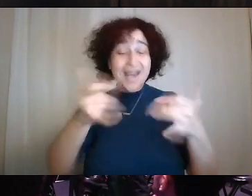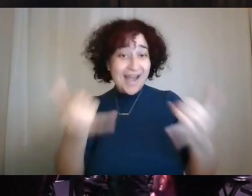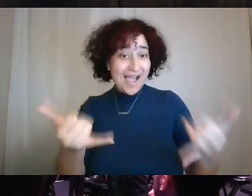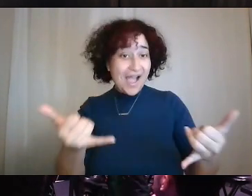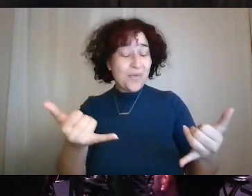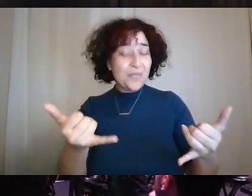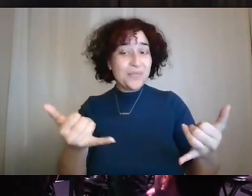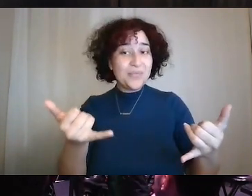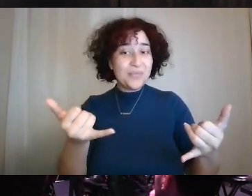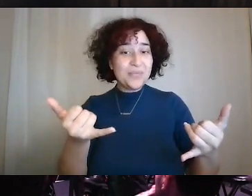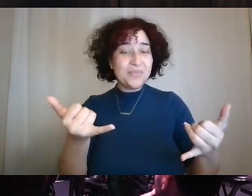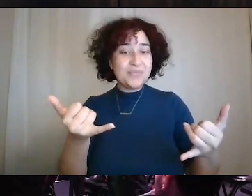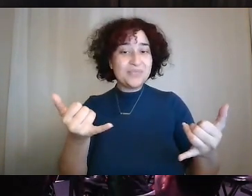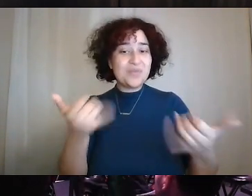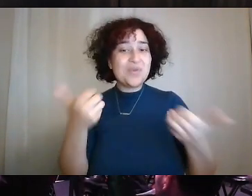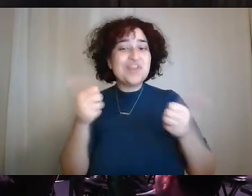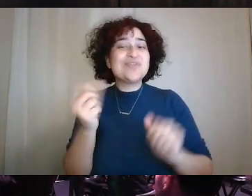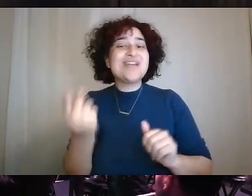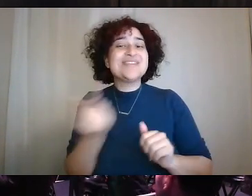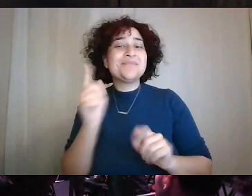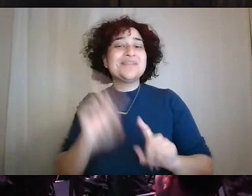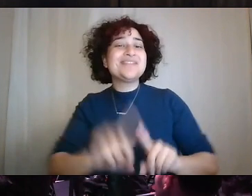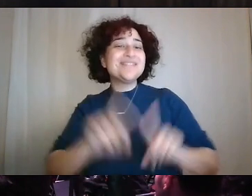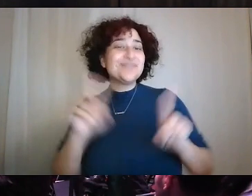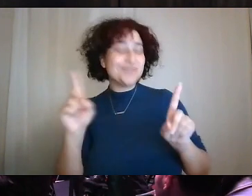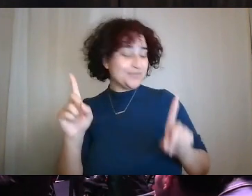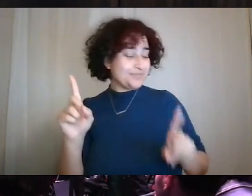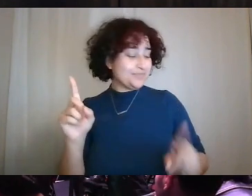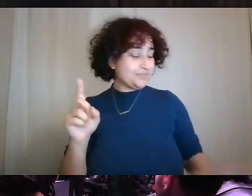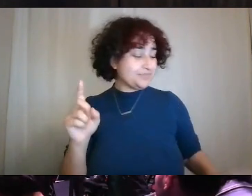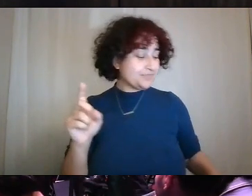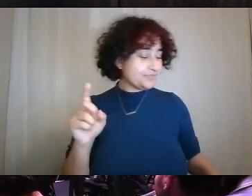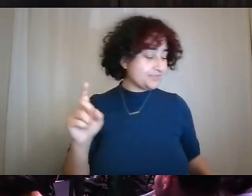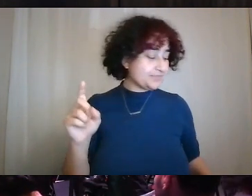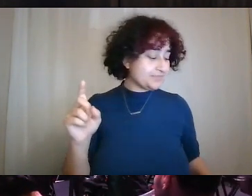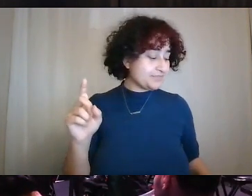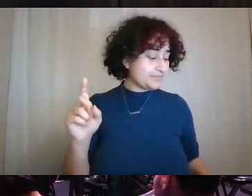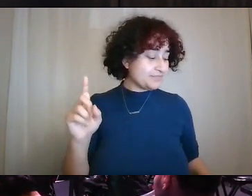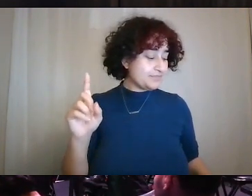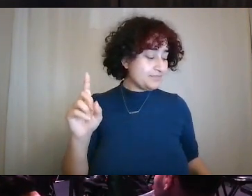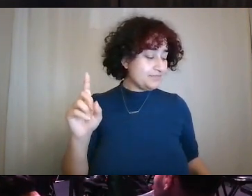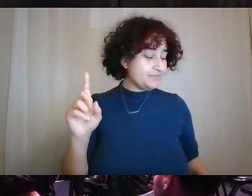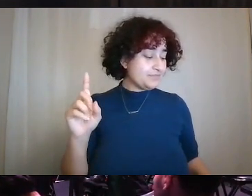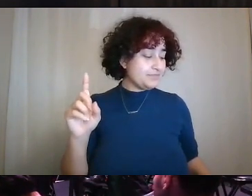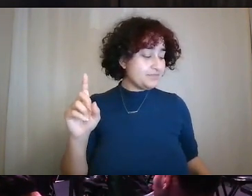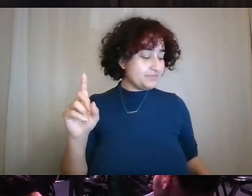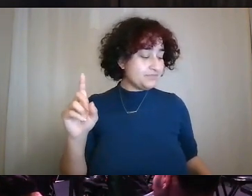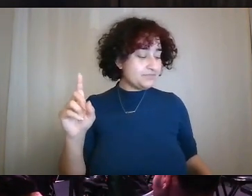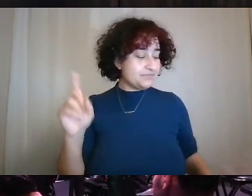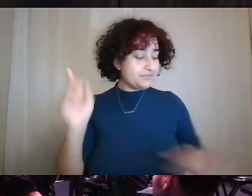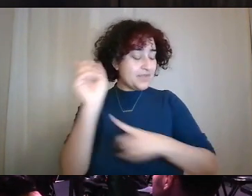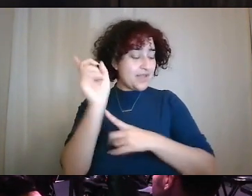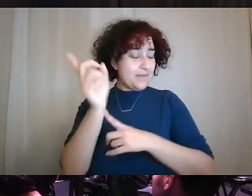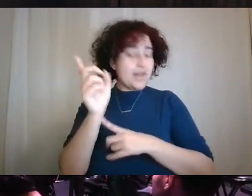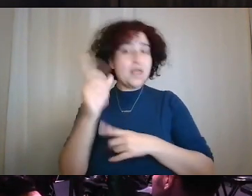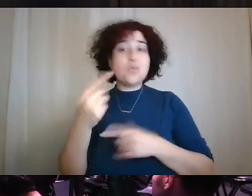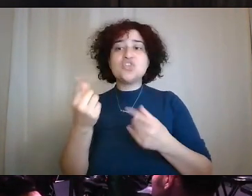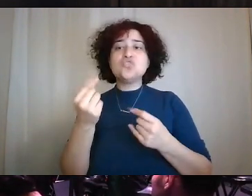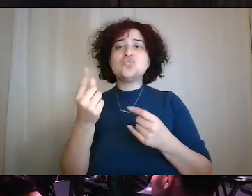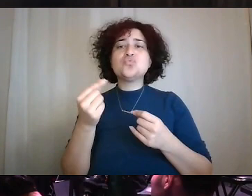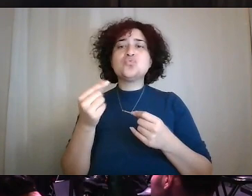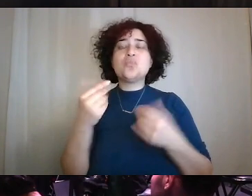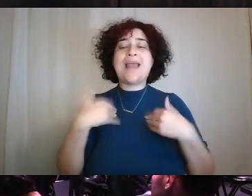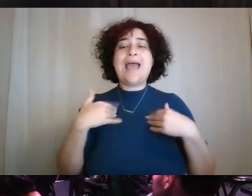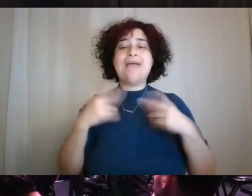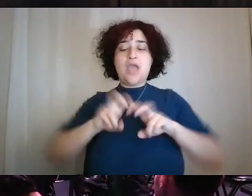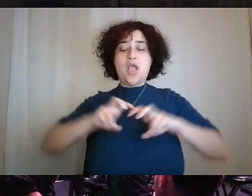try something else. So in a moment, we are going to be getting into a circle. And that's going to be